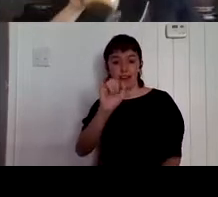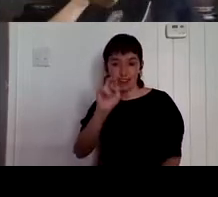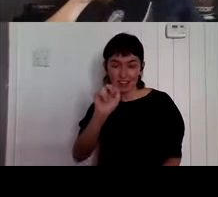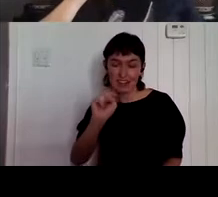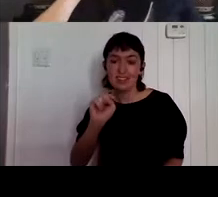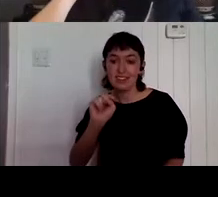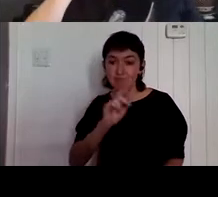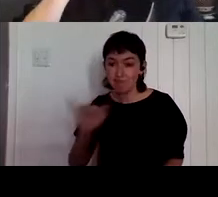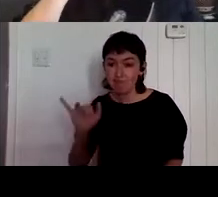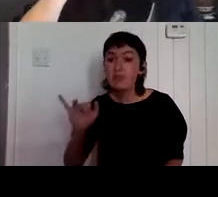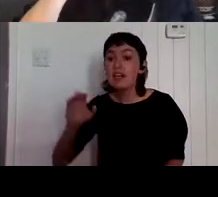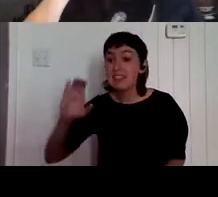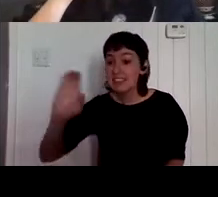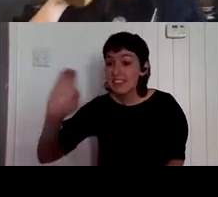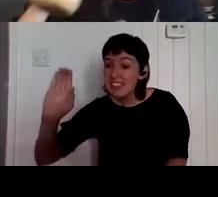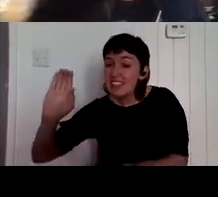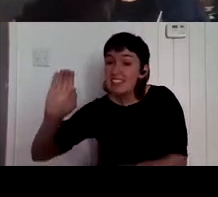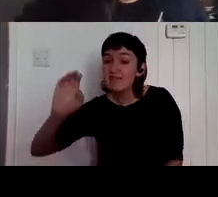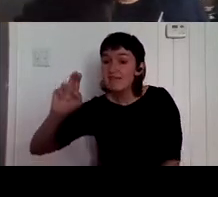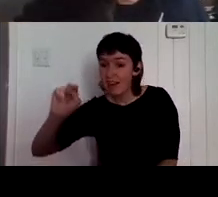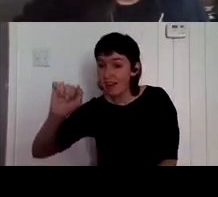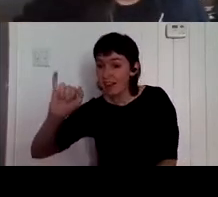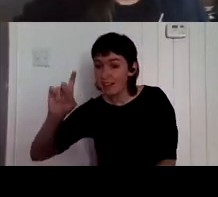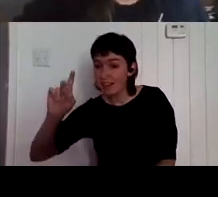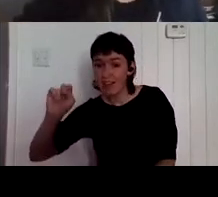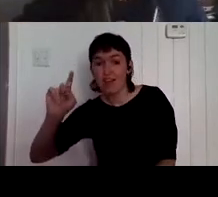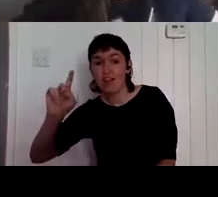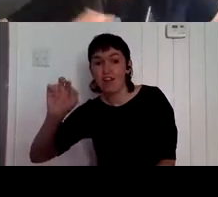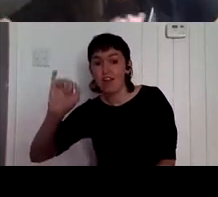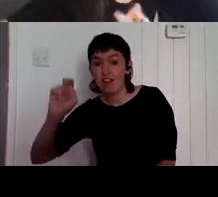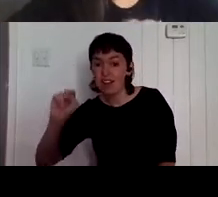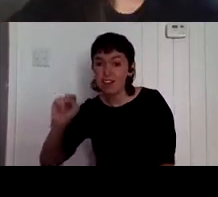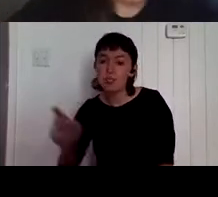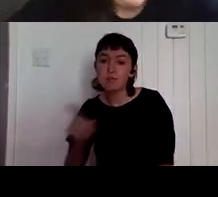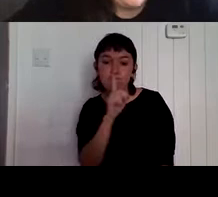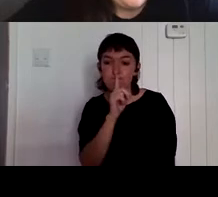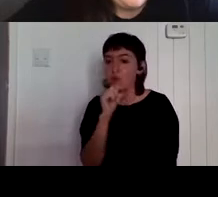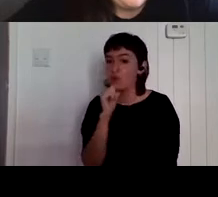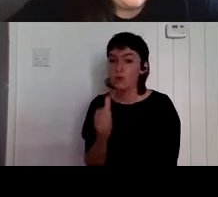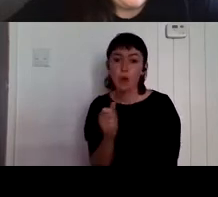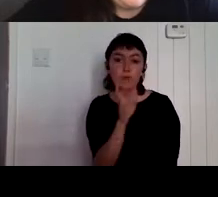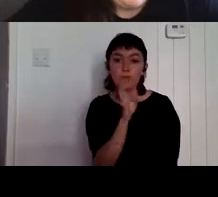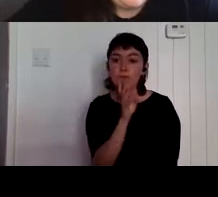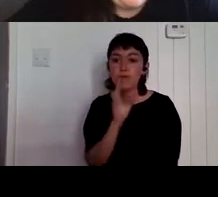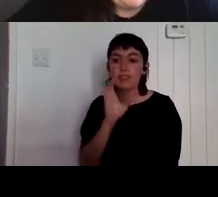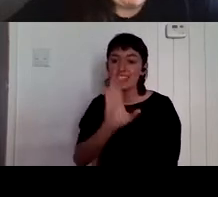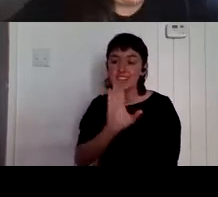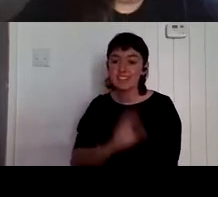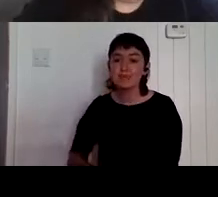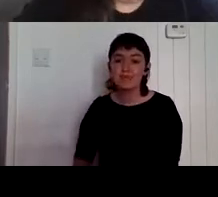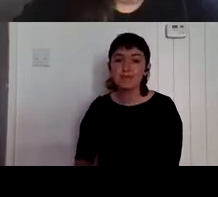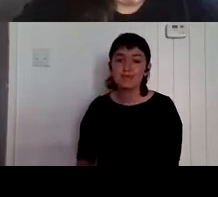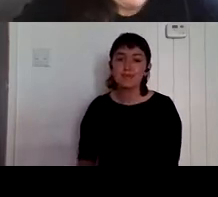It's my favorite fun thing I can't spell easily. So, same with tinafore. Tinafore also starts with a c.